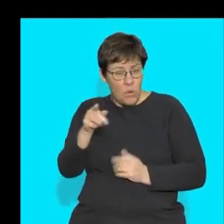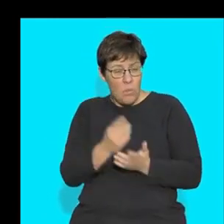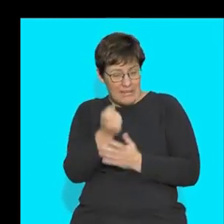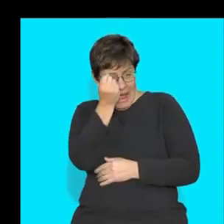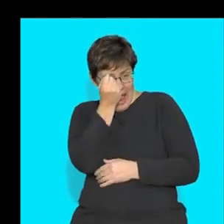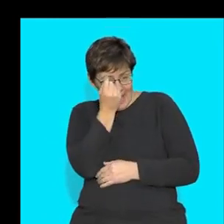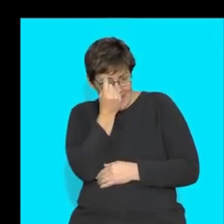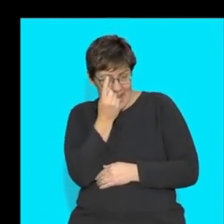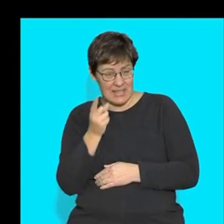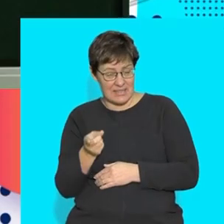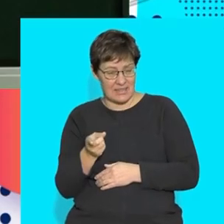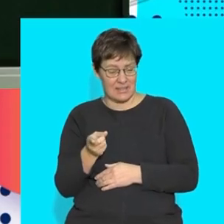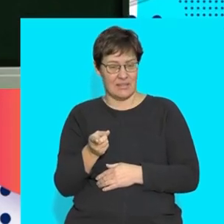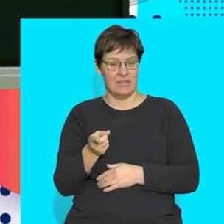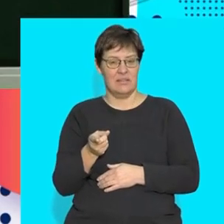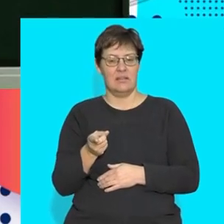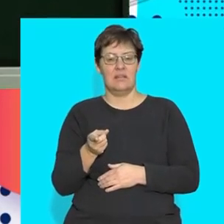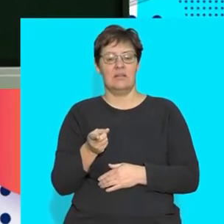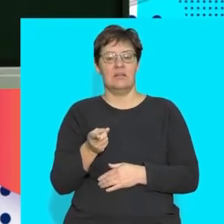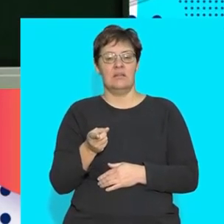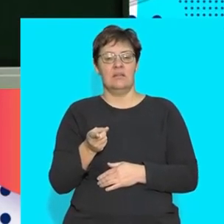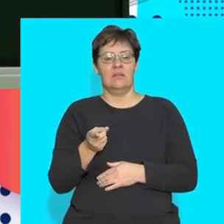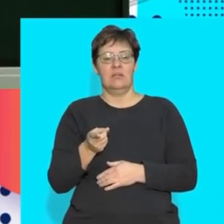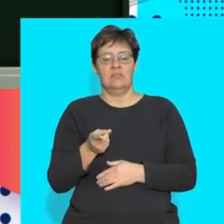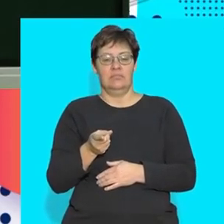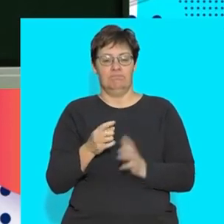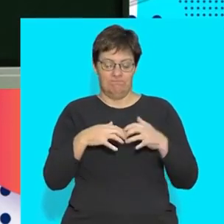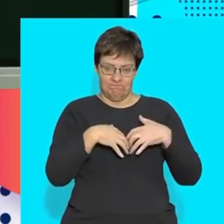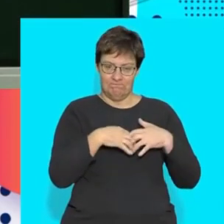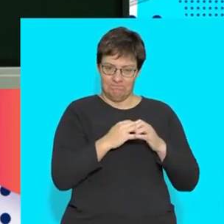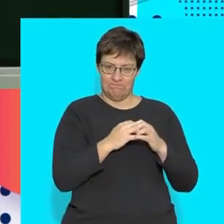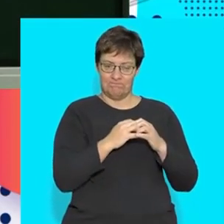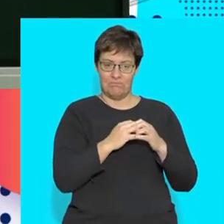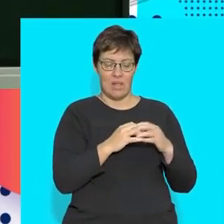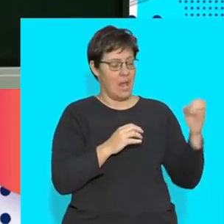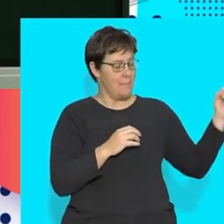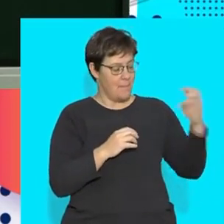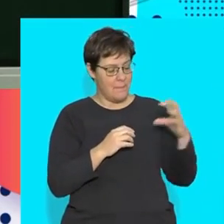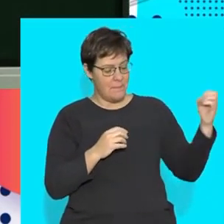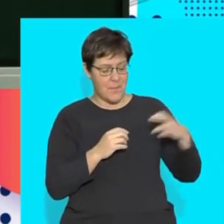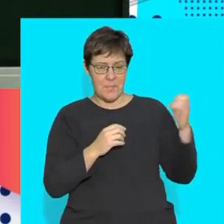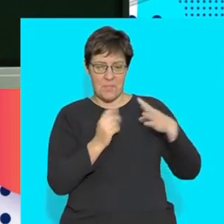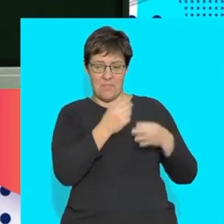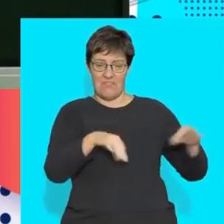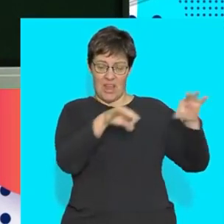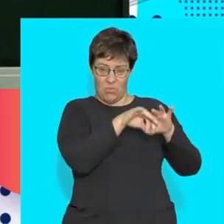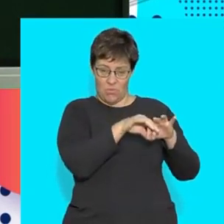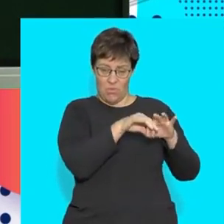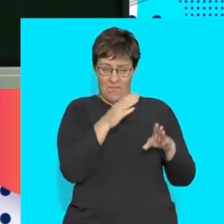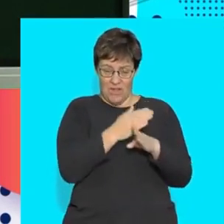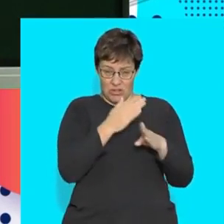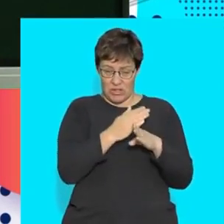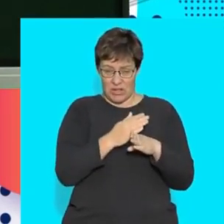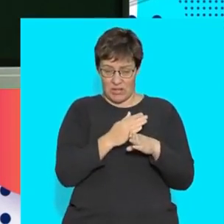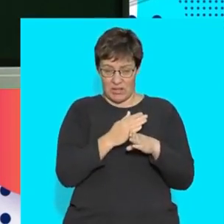need to understand about a domain is these are a set of all the input values of a function, right?